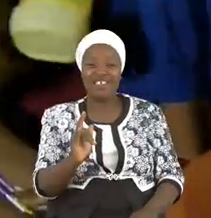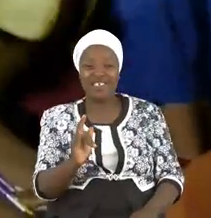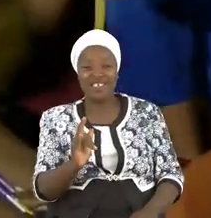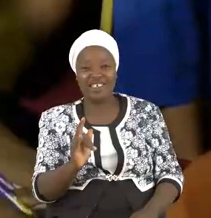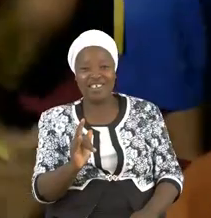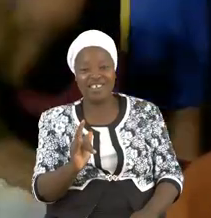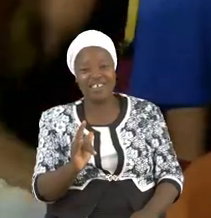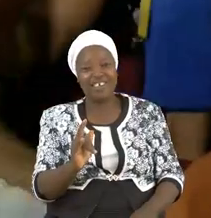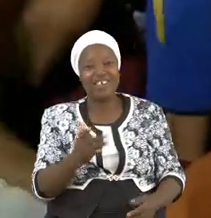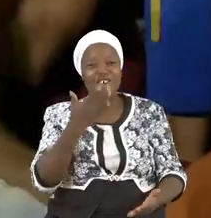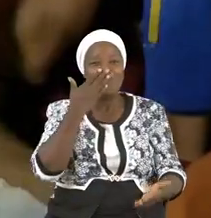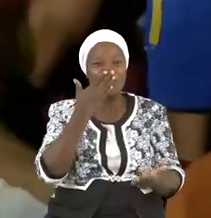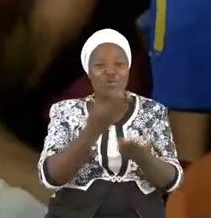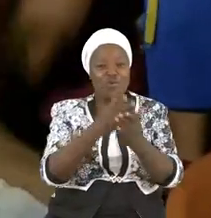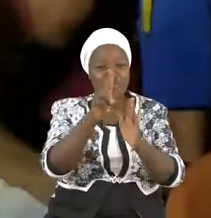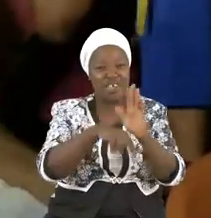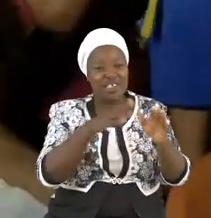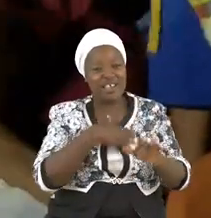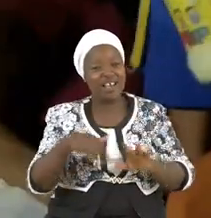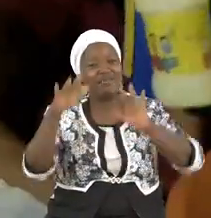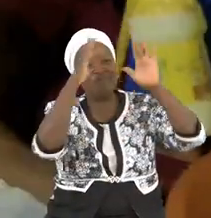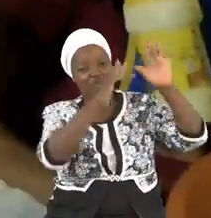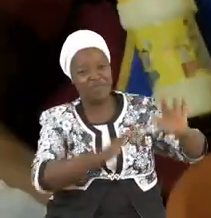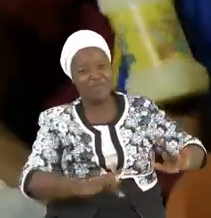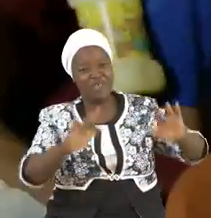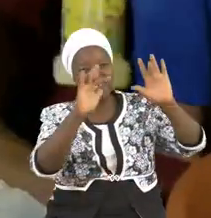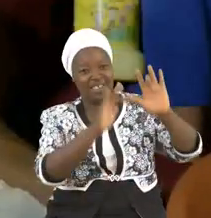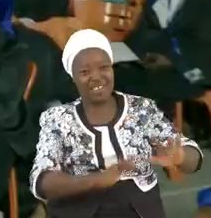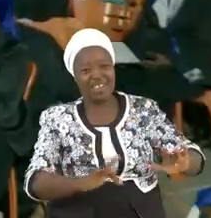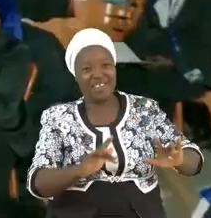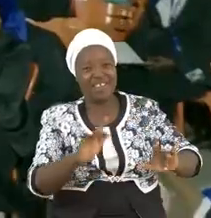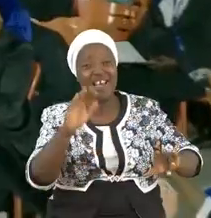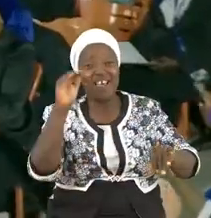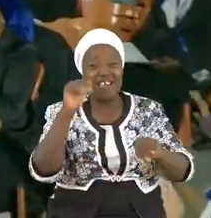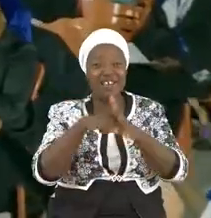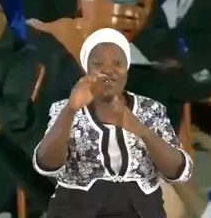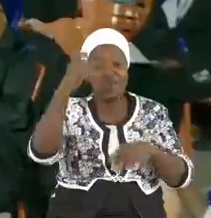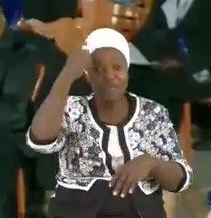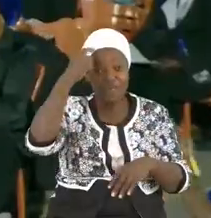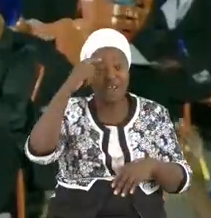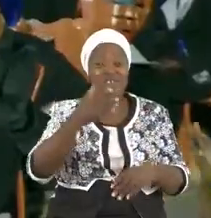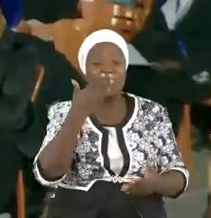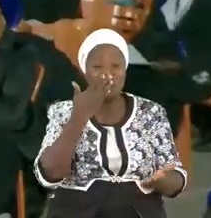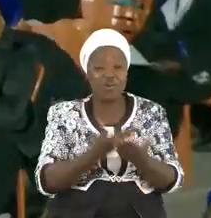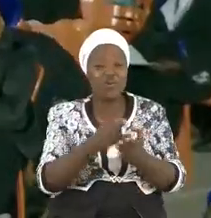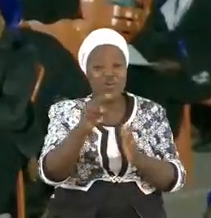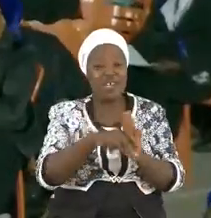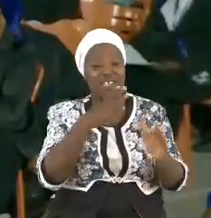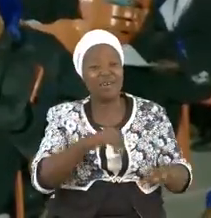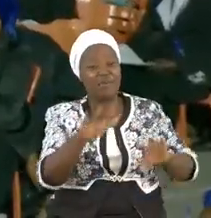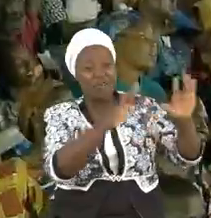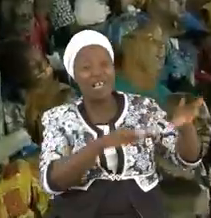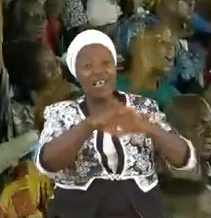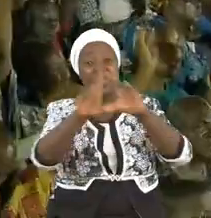goodness and mercy in your marriage. Goodness and mercy. In your life, goodness and